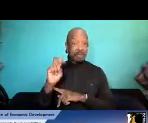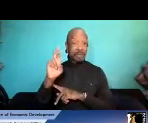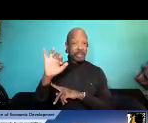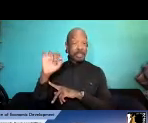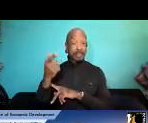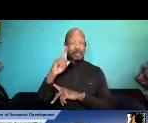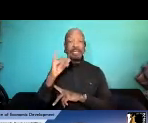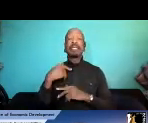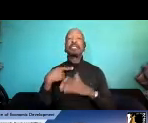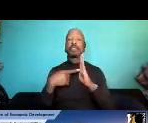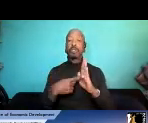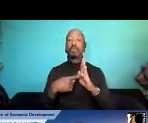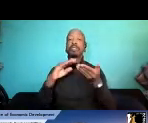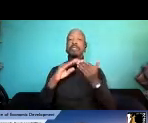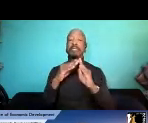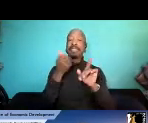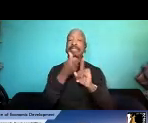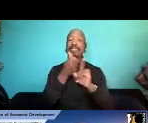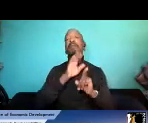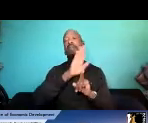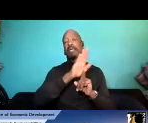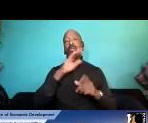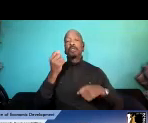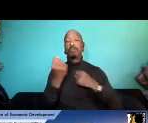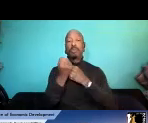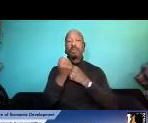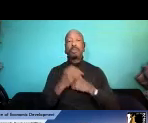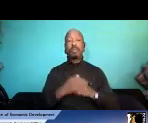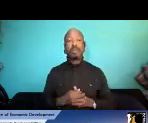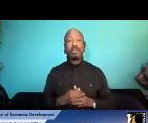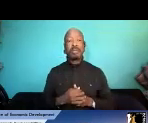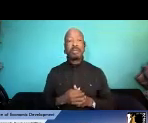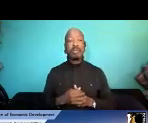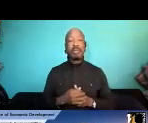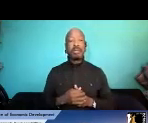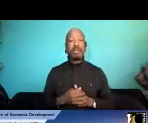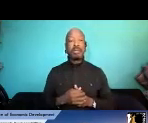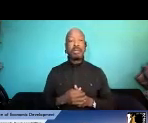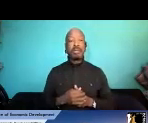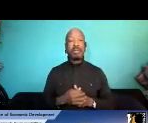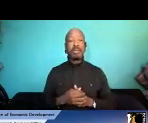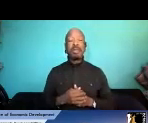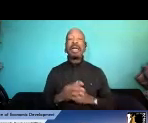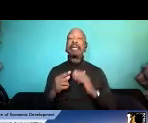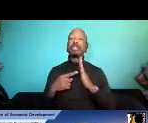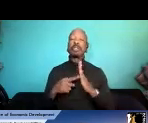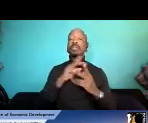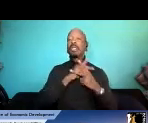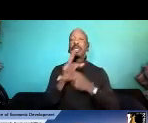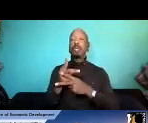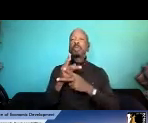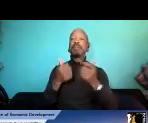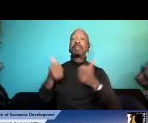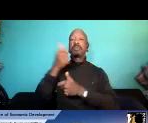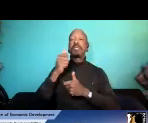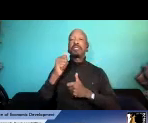basically shows the city's support. It shows that the loan administration board, supports this,